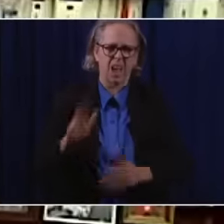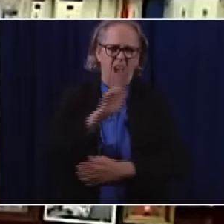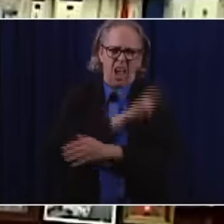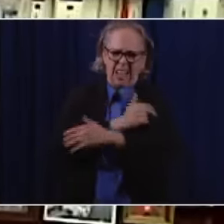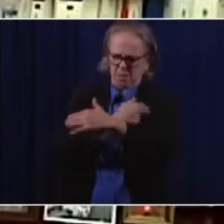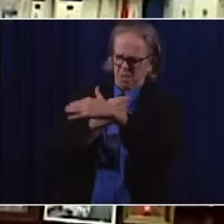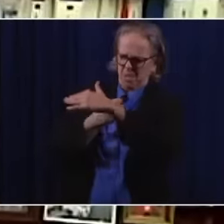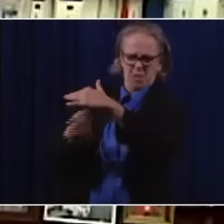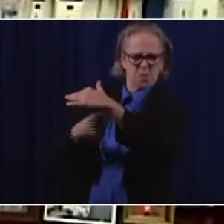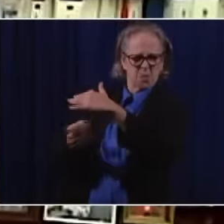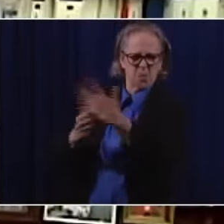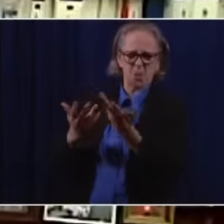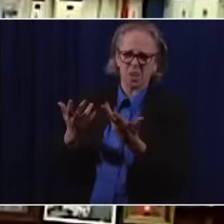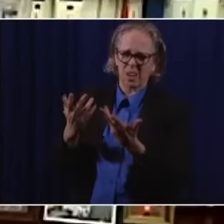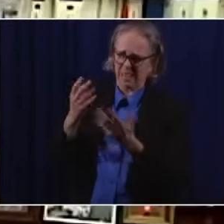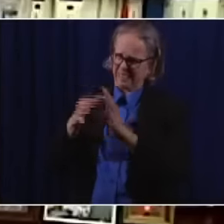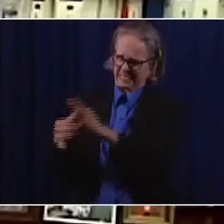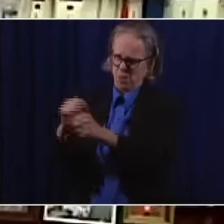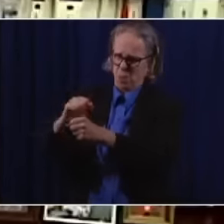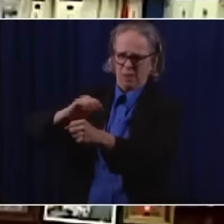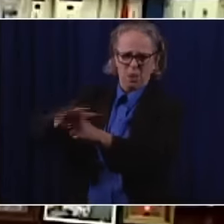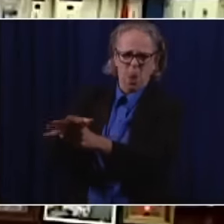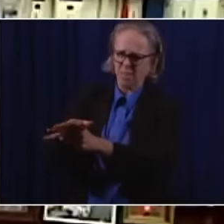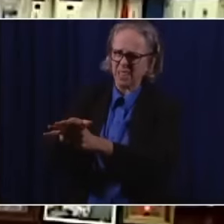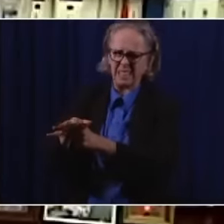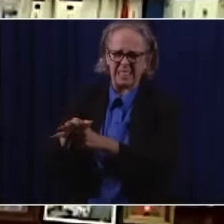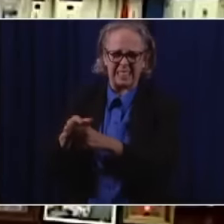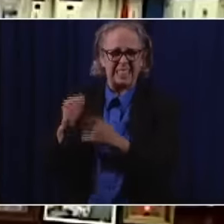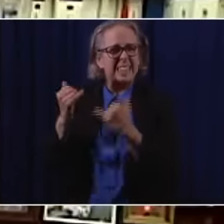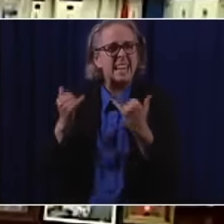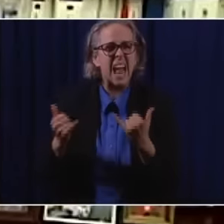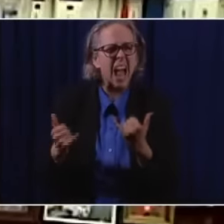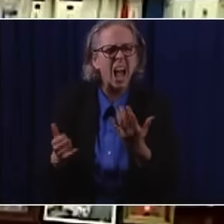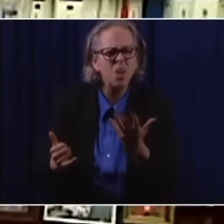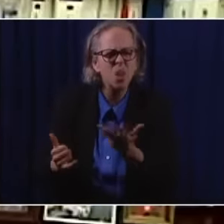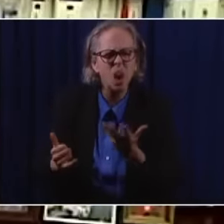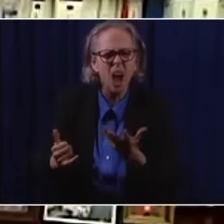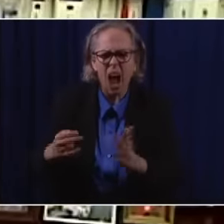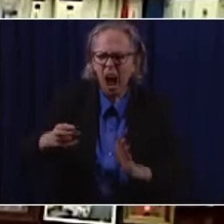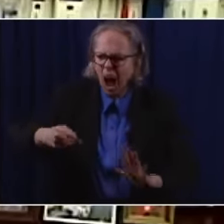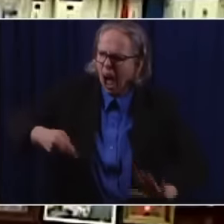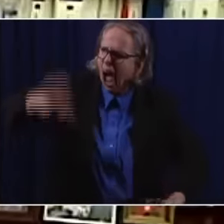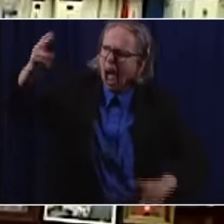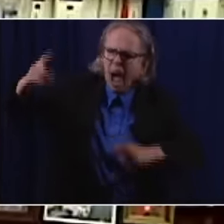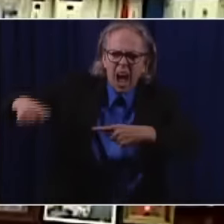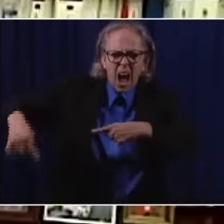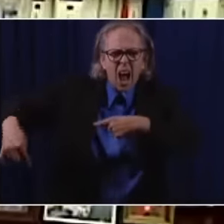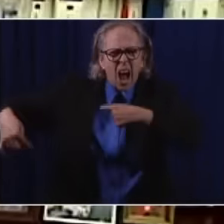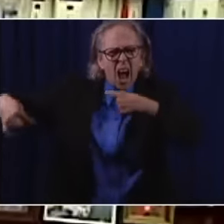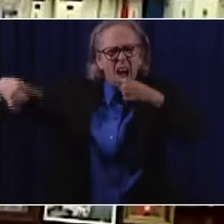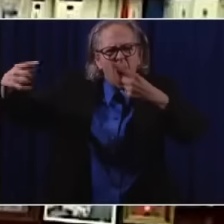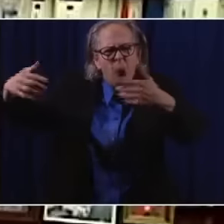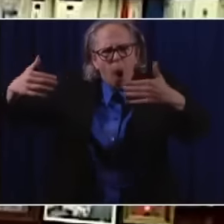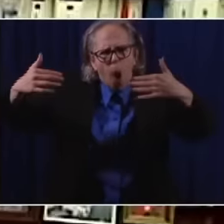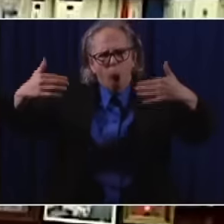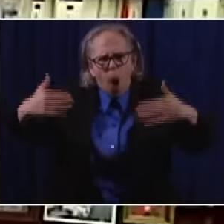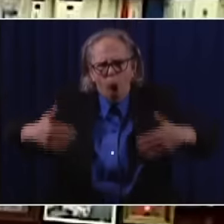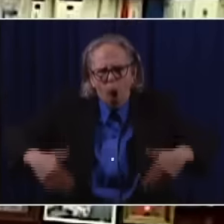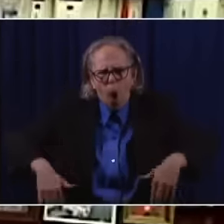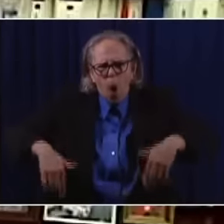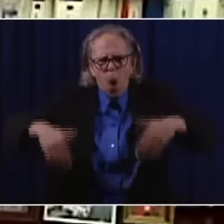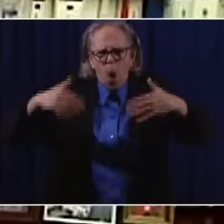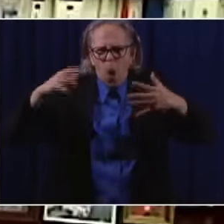we are certainly at the highest point that we've seen across the state at any time during the pandemic in terms of total